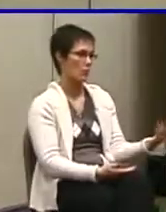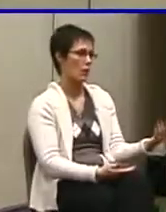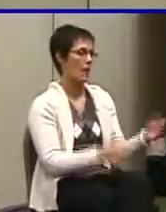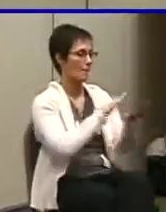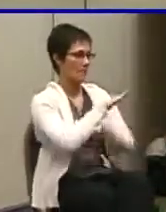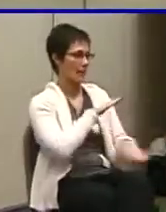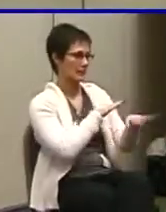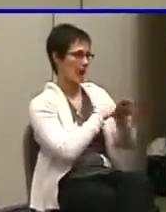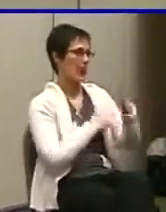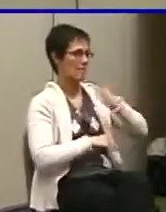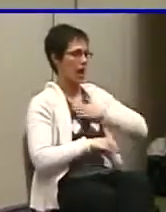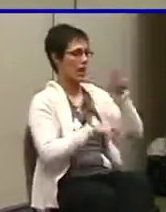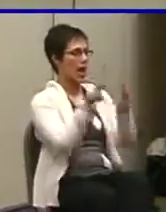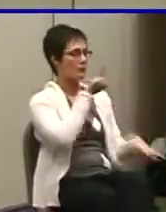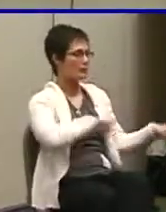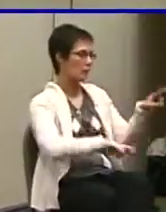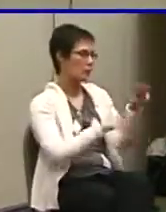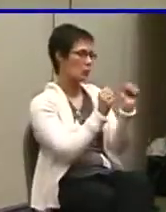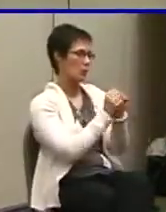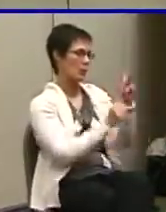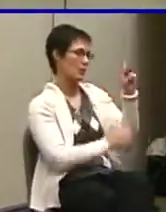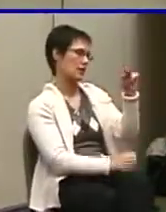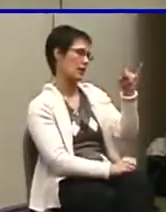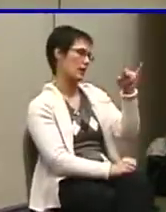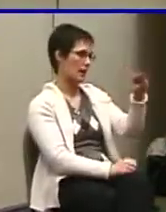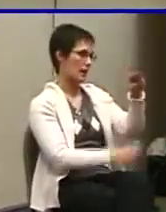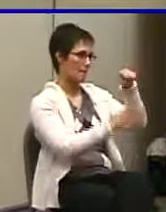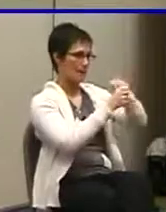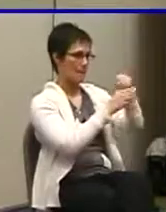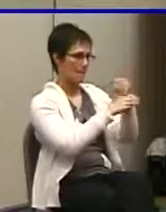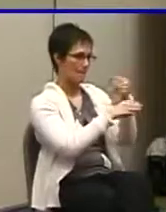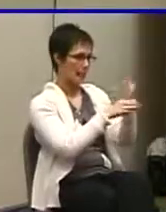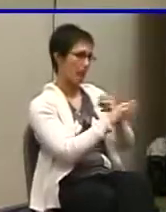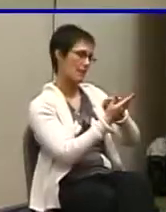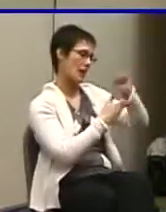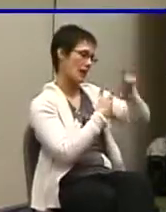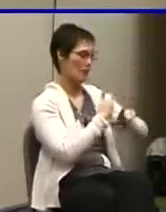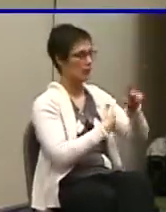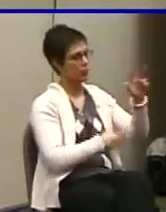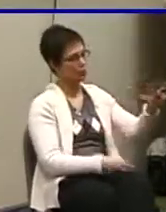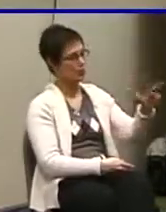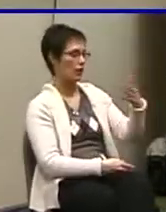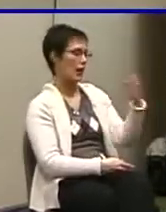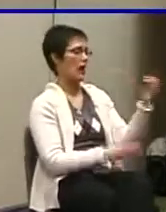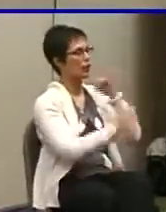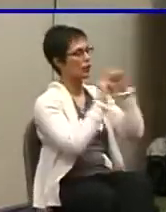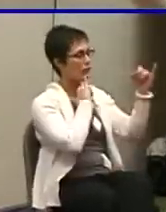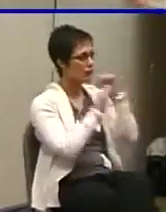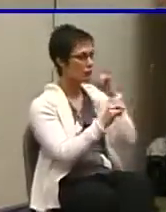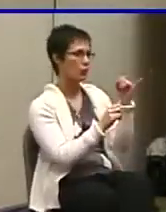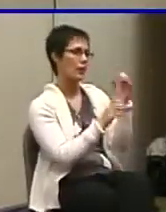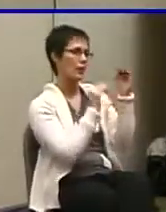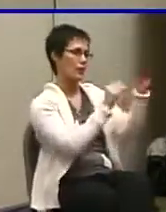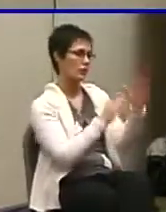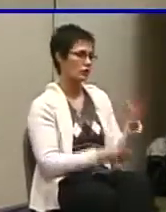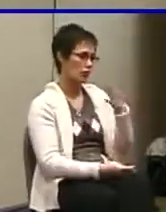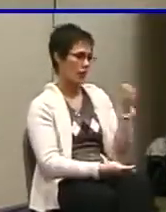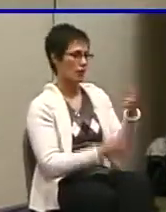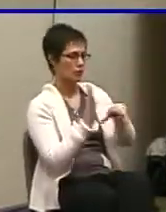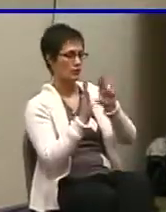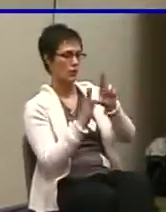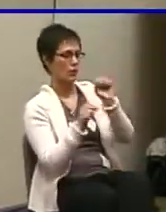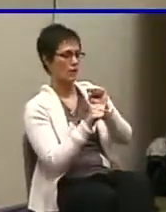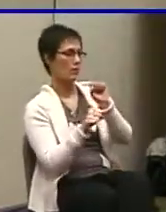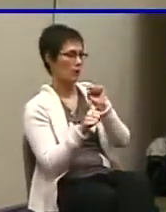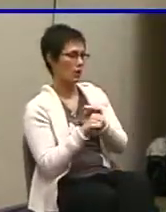my observation of Kim during math on April 3rd, my interview with a teacher, and my review of her work, the function of Kim's behavior